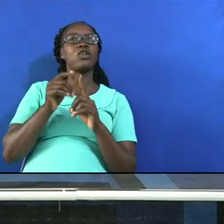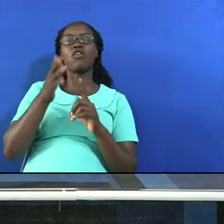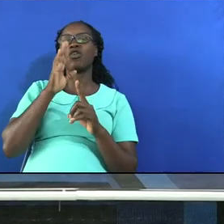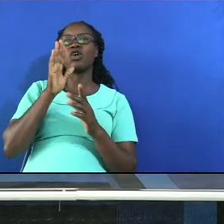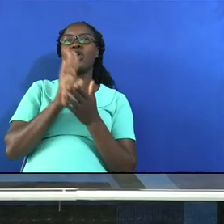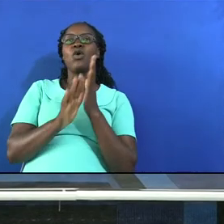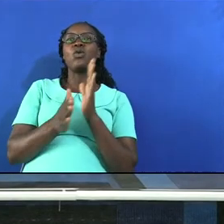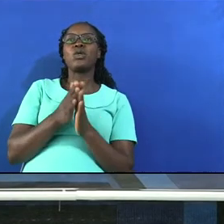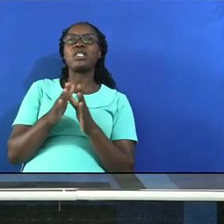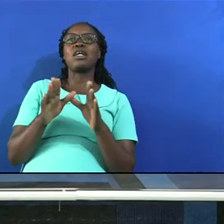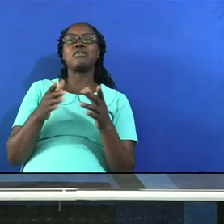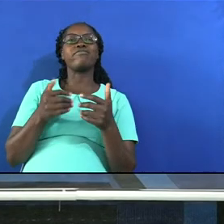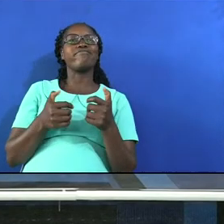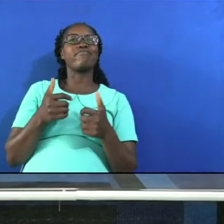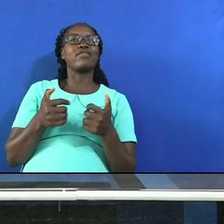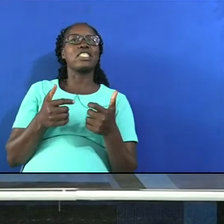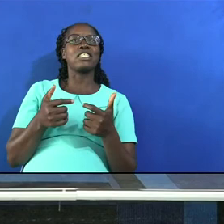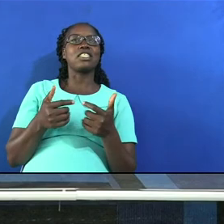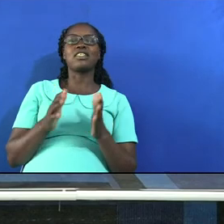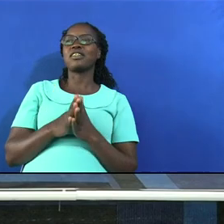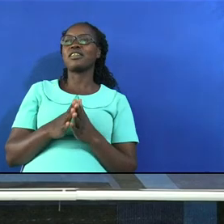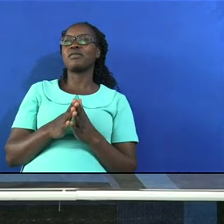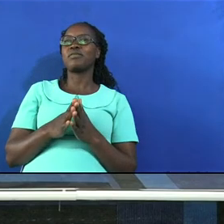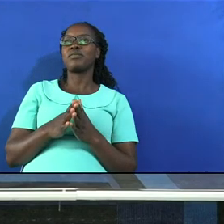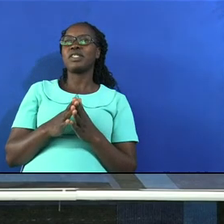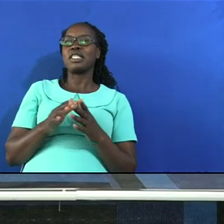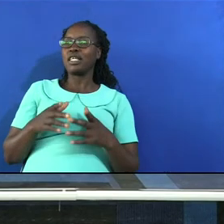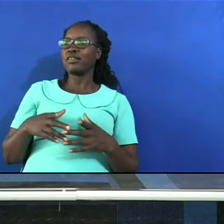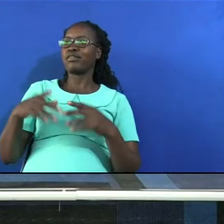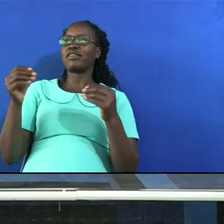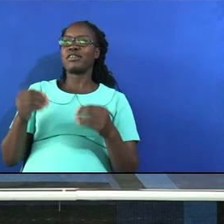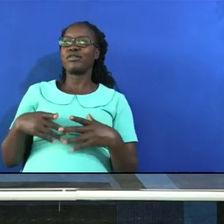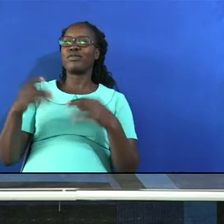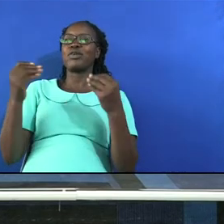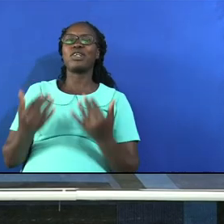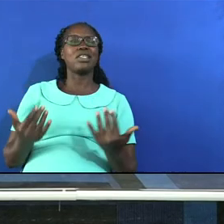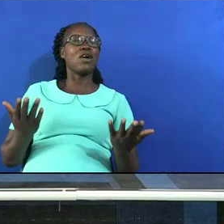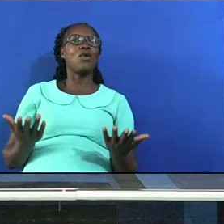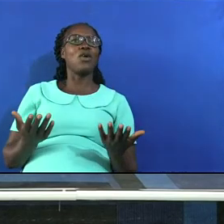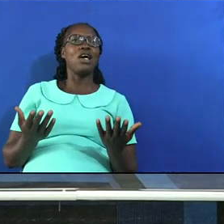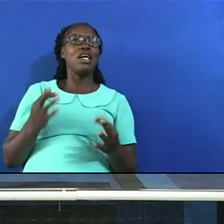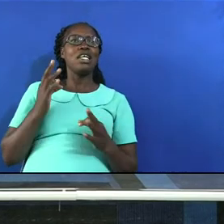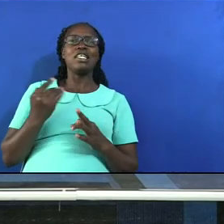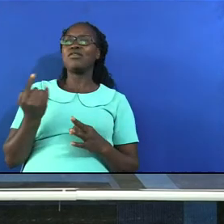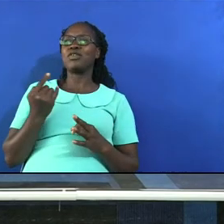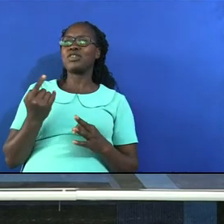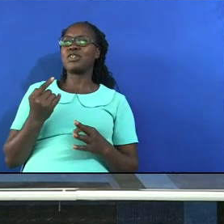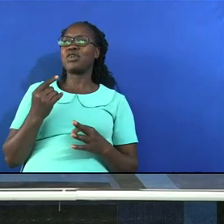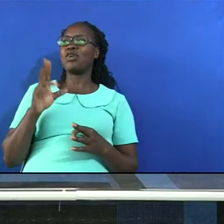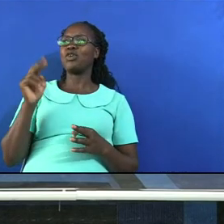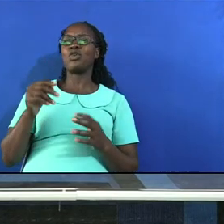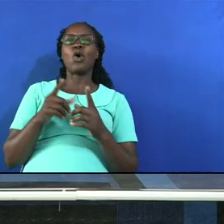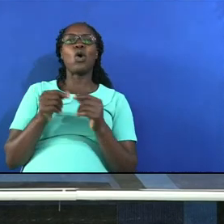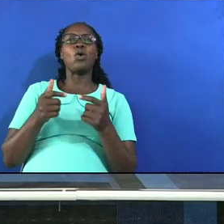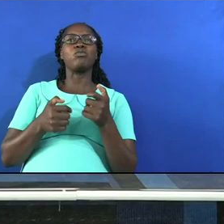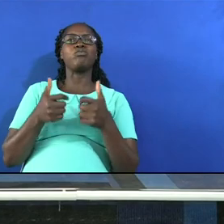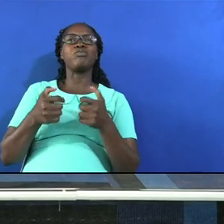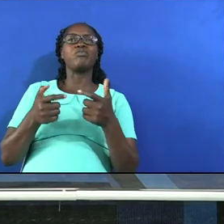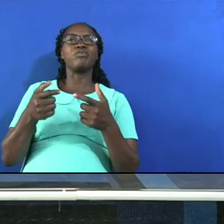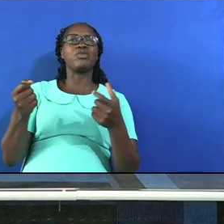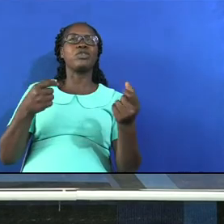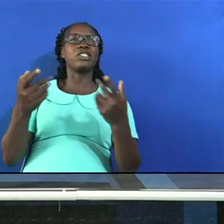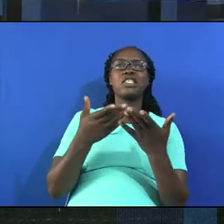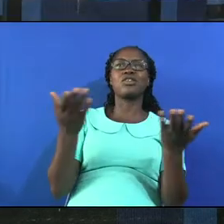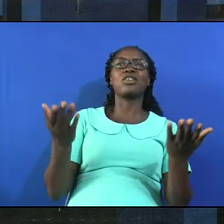without receiving texts. Honey, we are getting late. Can we leave now? Can we leave now? Now, if you are just single, there will be no such texts coming to